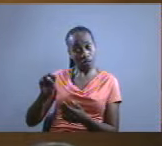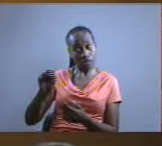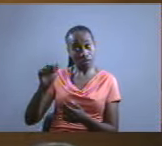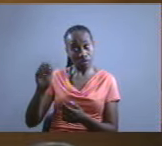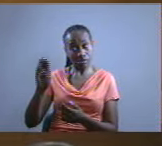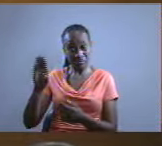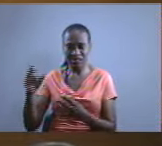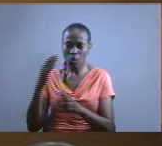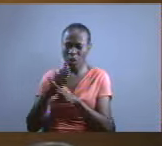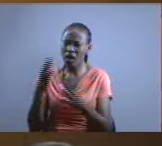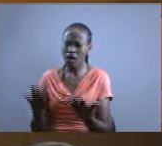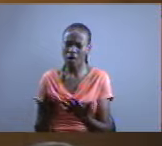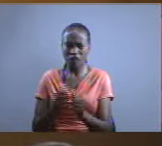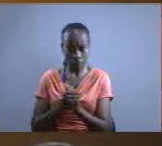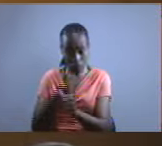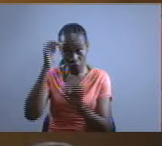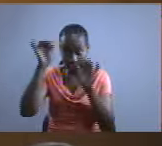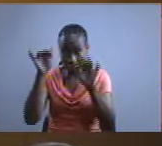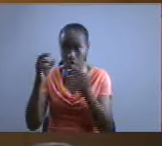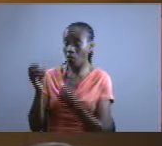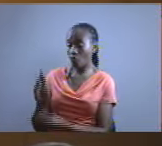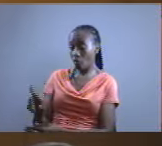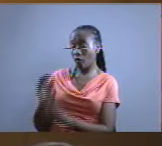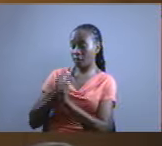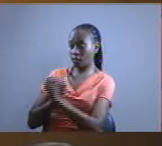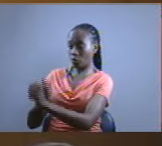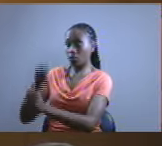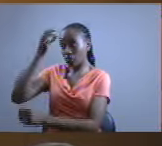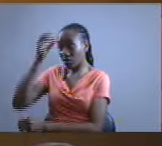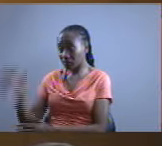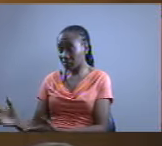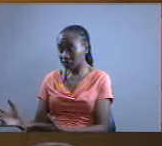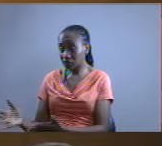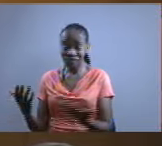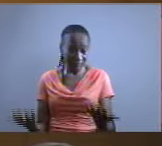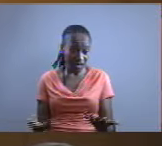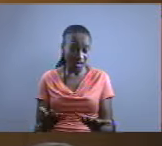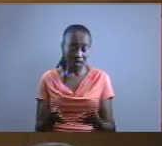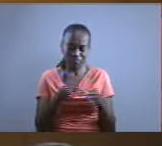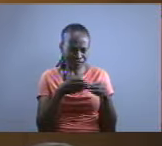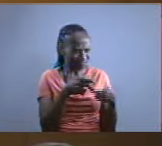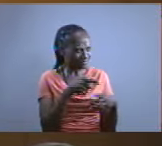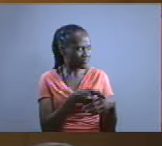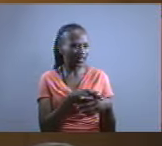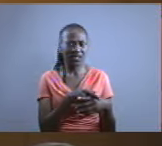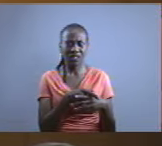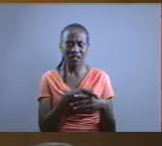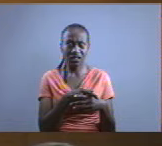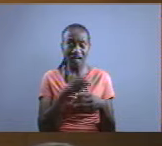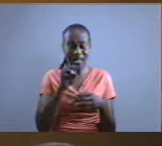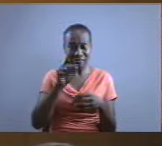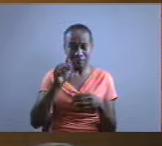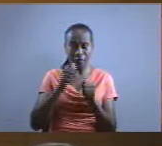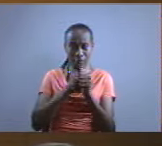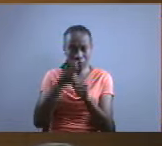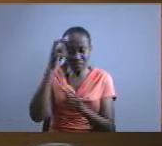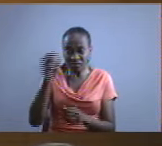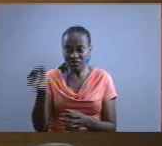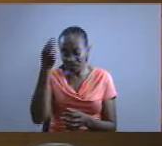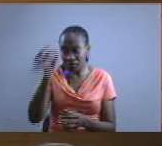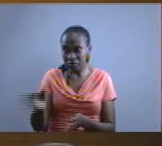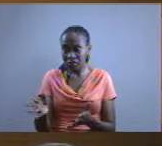state broadcaster? For if the SABC is now officially ANC TV, who can blame those South Africans who are not supporters